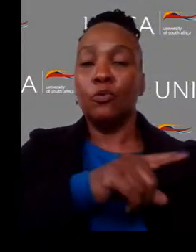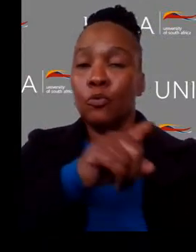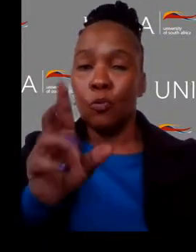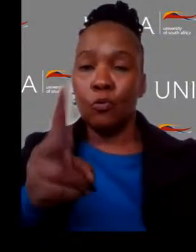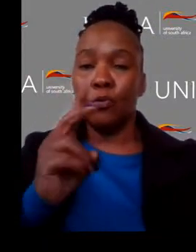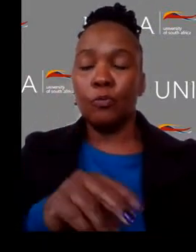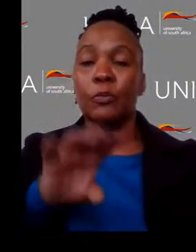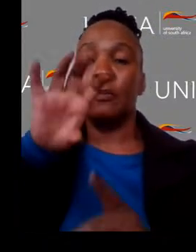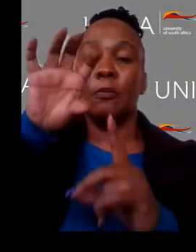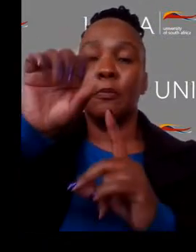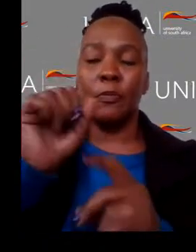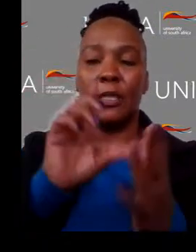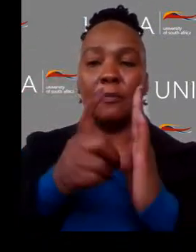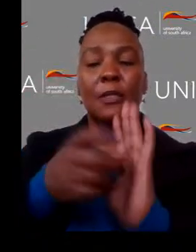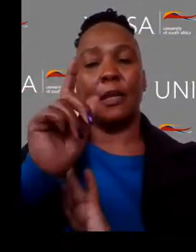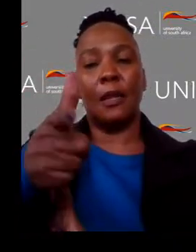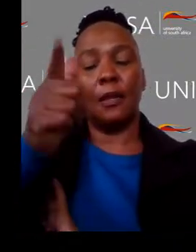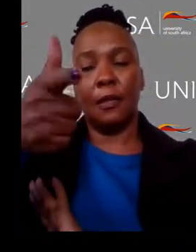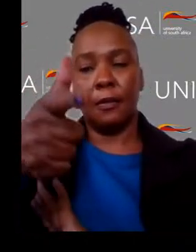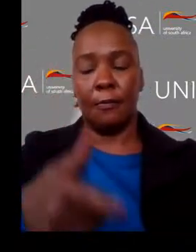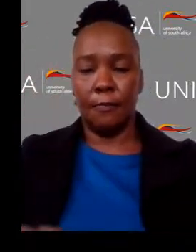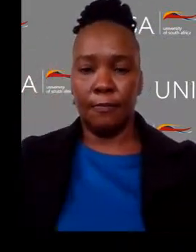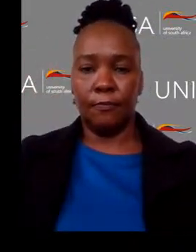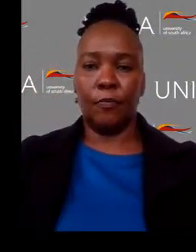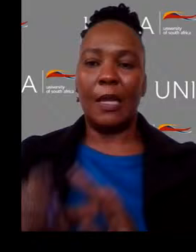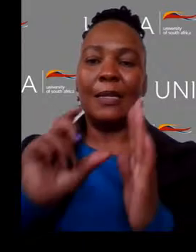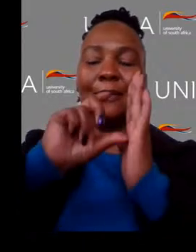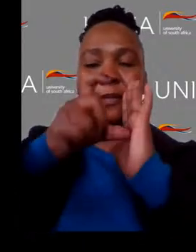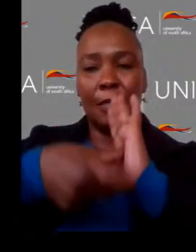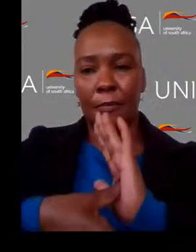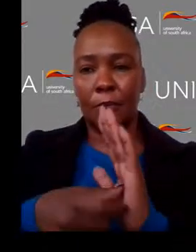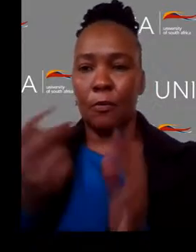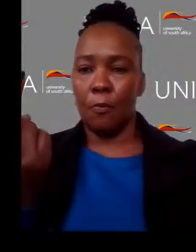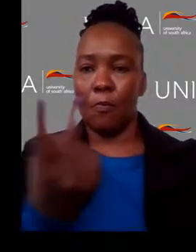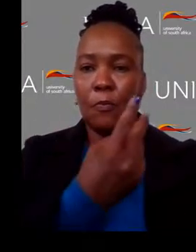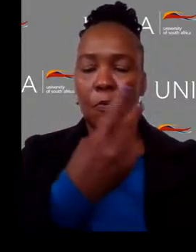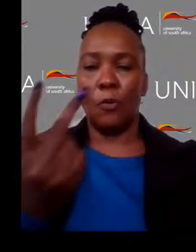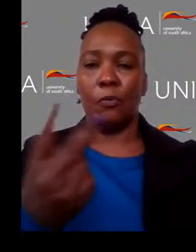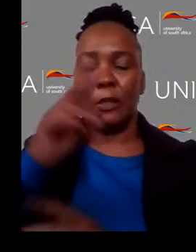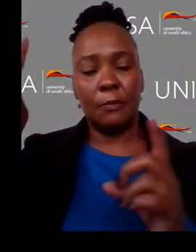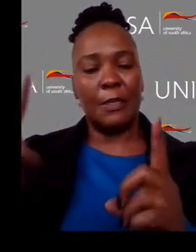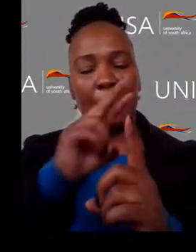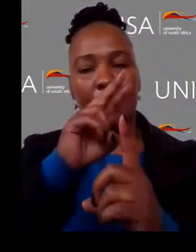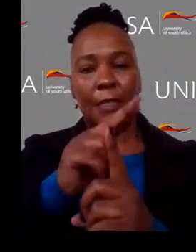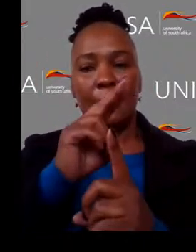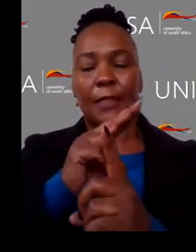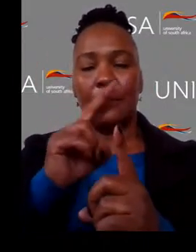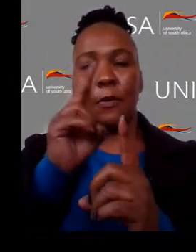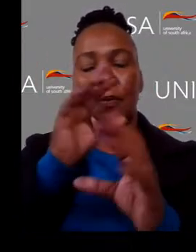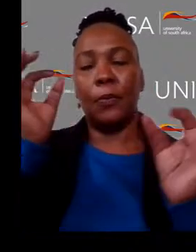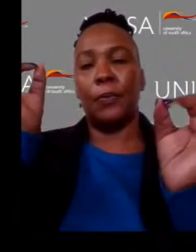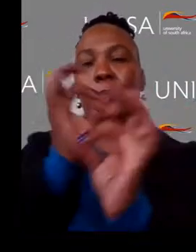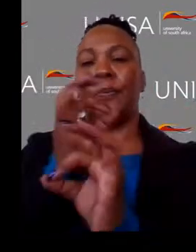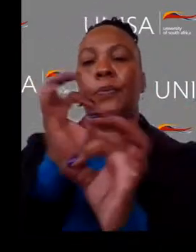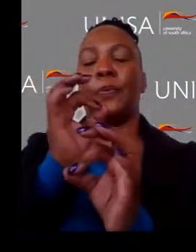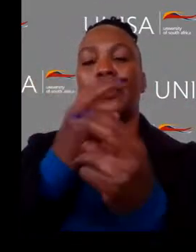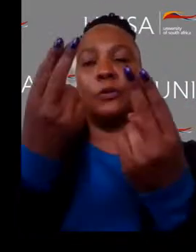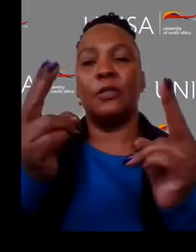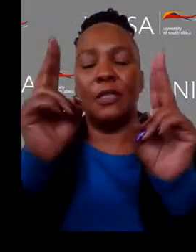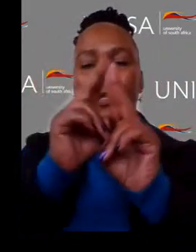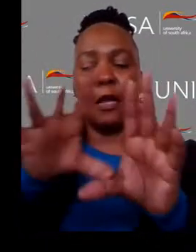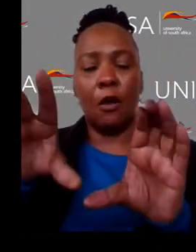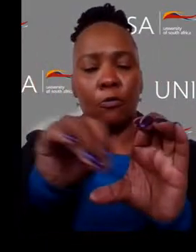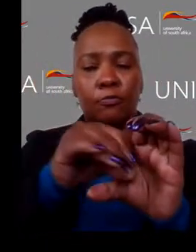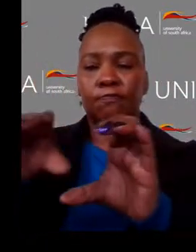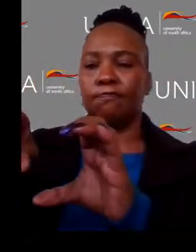later stage. And disabilities are both visible and invisible, and UNISA accommodates all